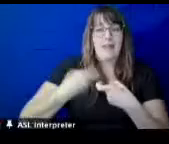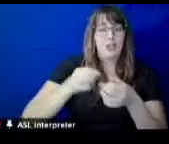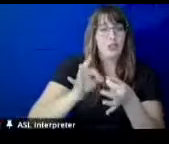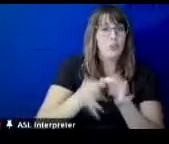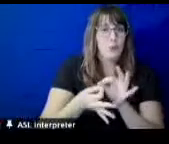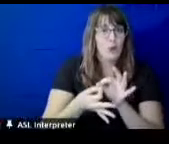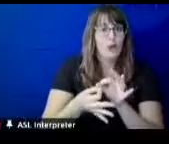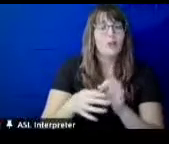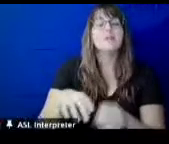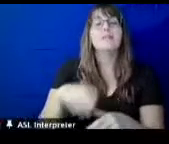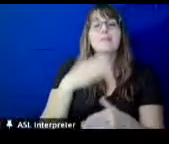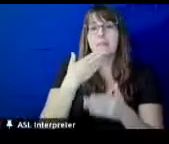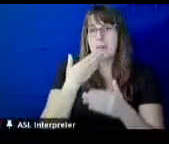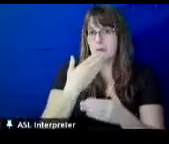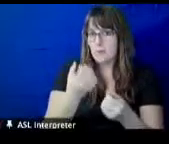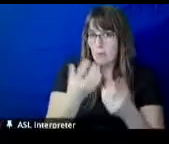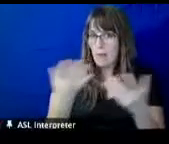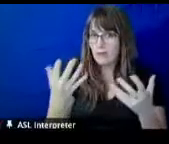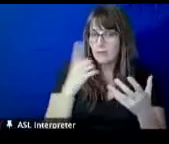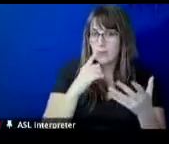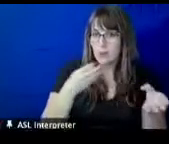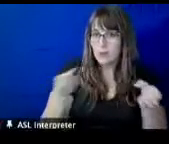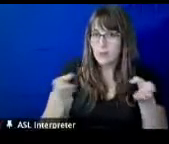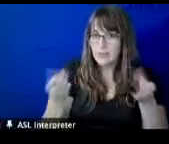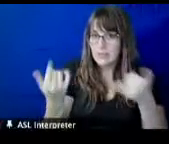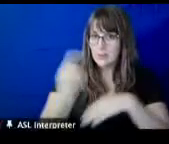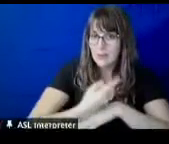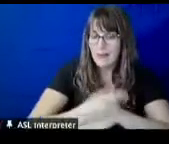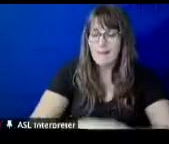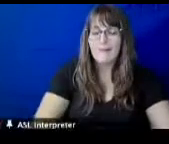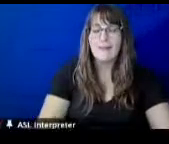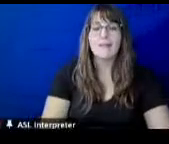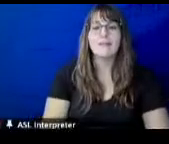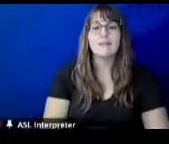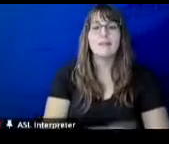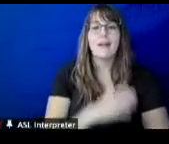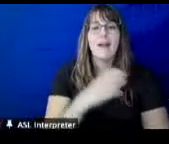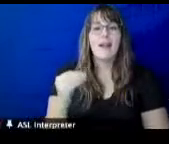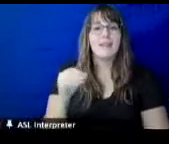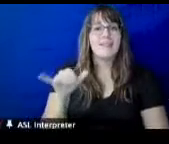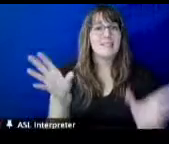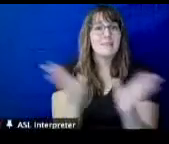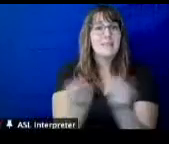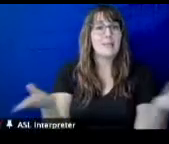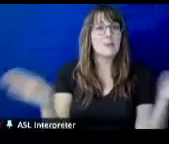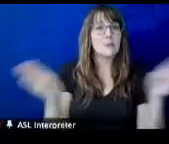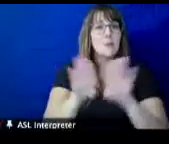Margarita. Thank you very much for your assistance today. And this meeting is adjourned.